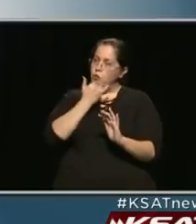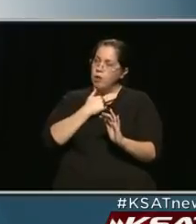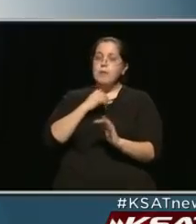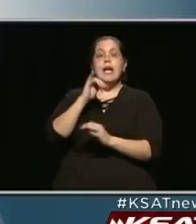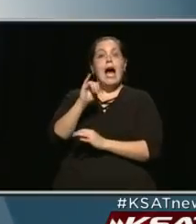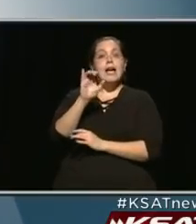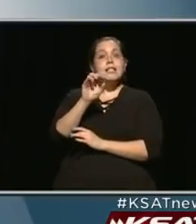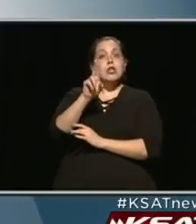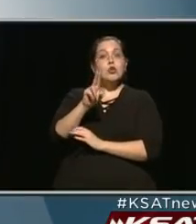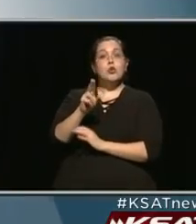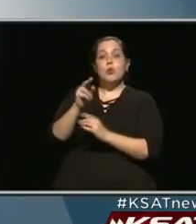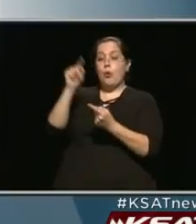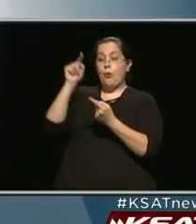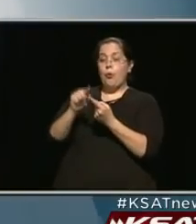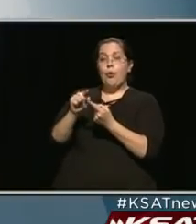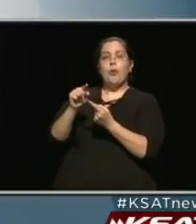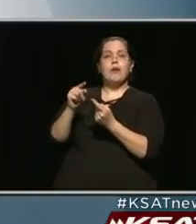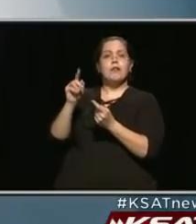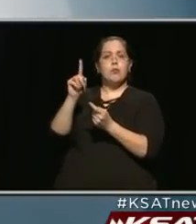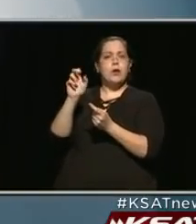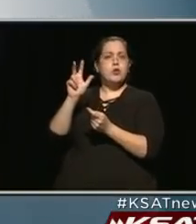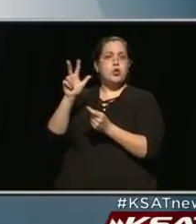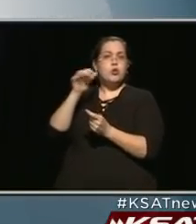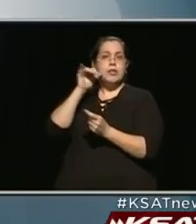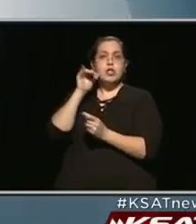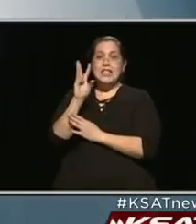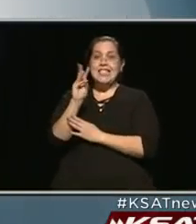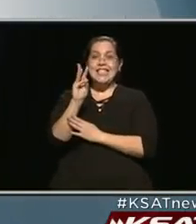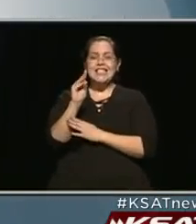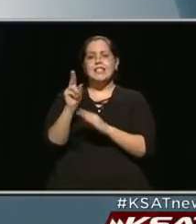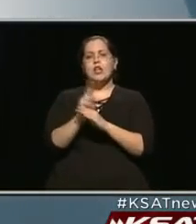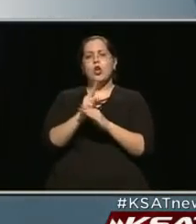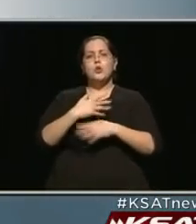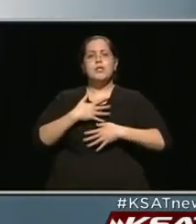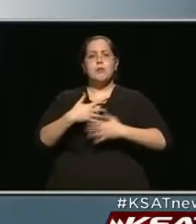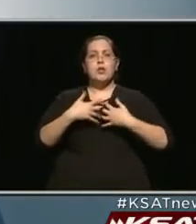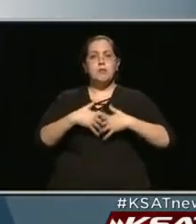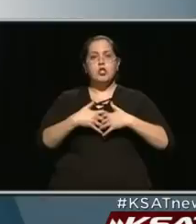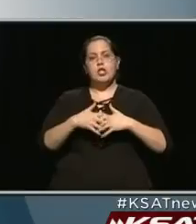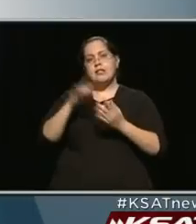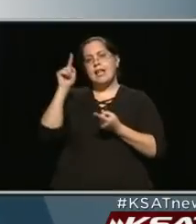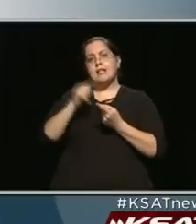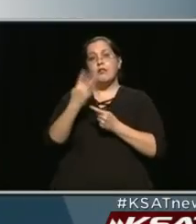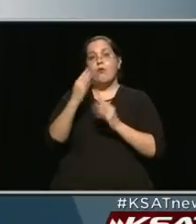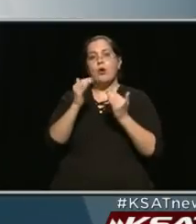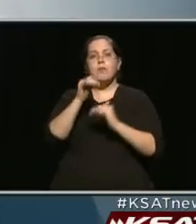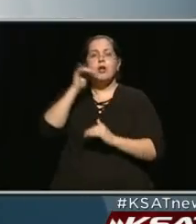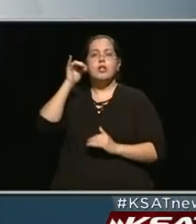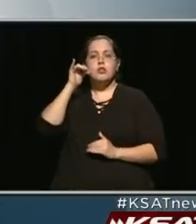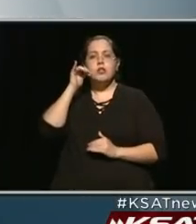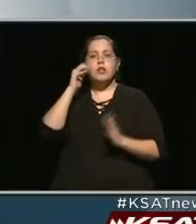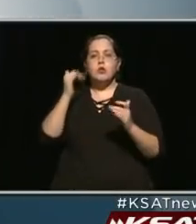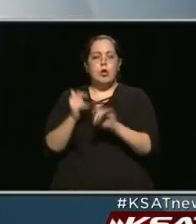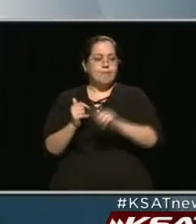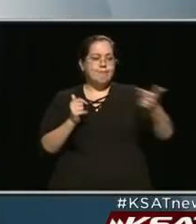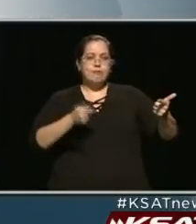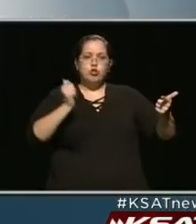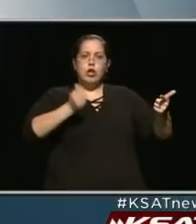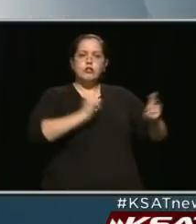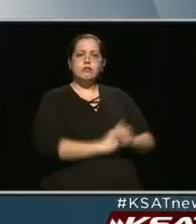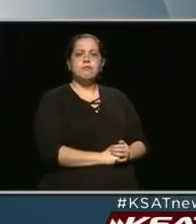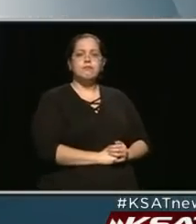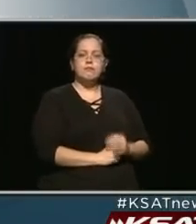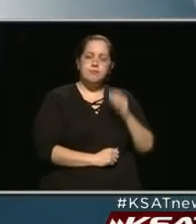ICU, down from 133 yesterday. 60 are on ventilators, down from 4 yesterday. So let me move over to Judge Nelson